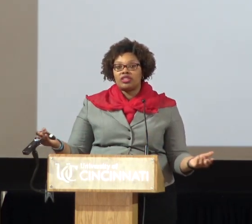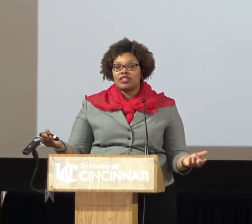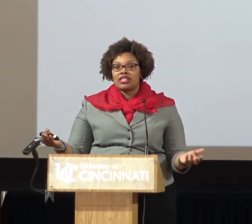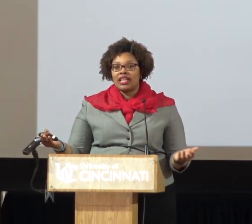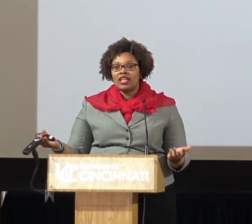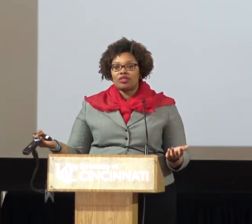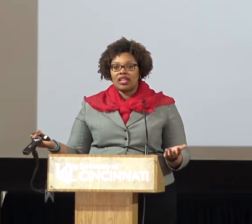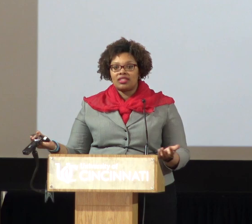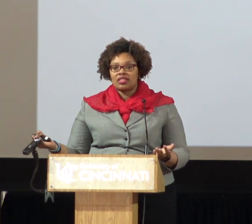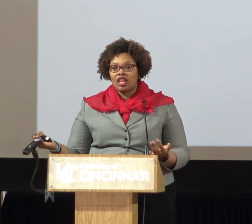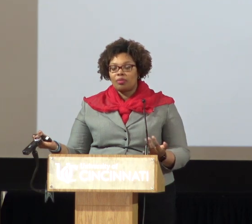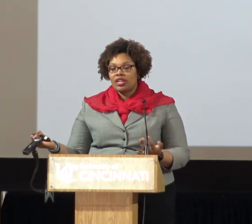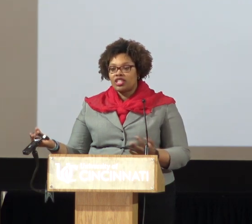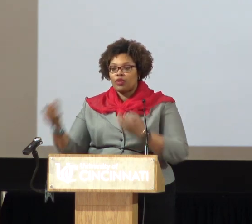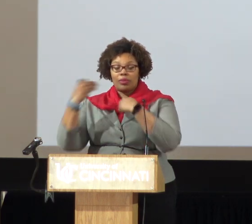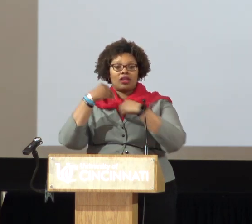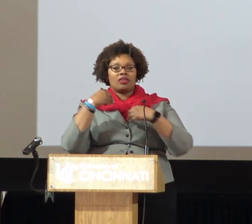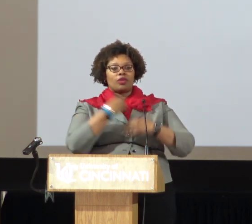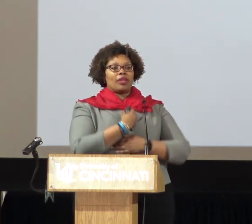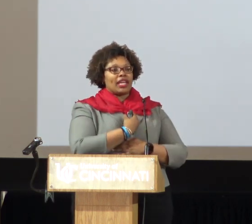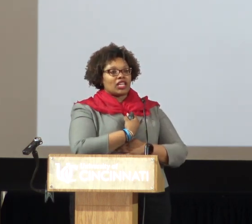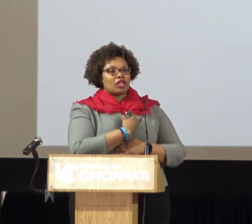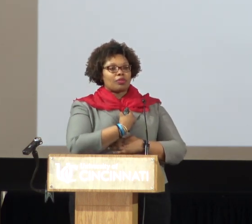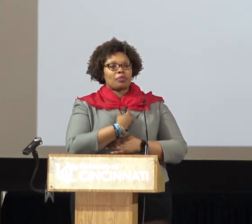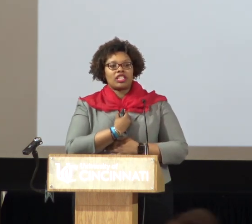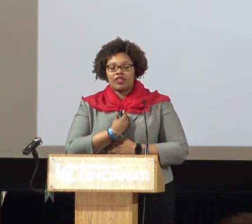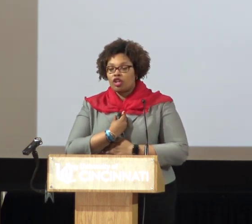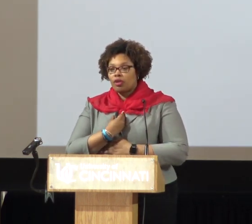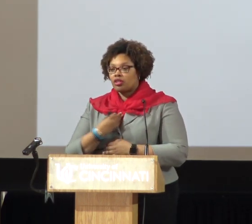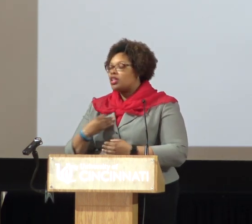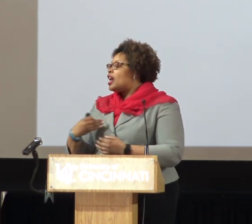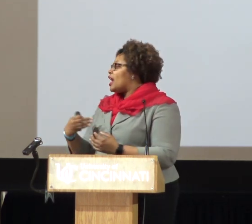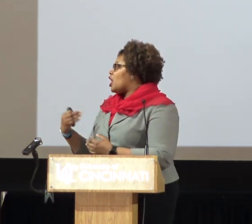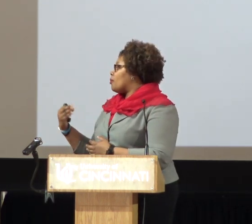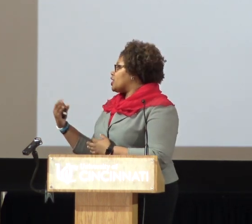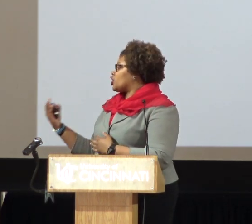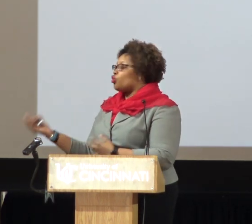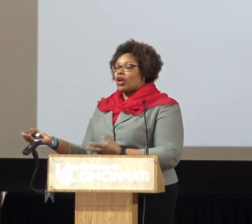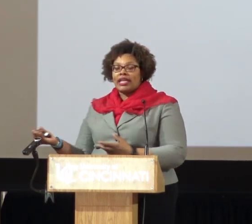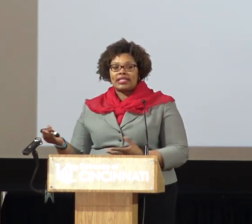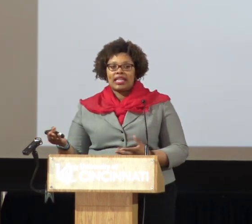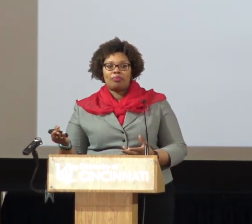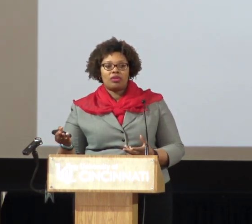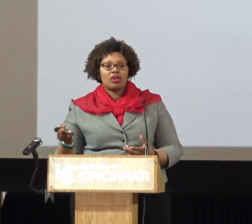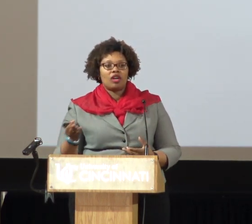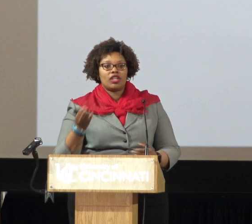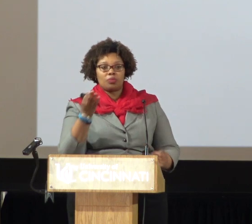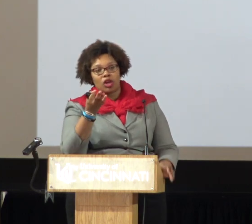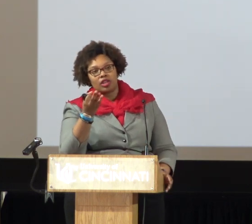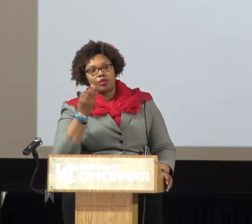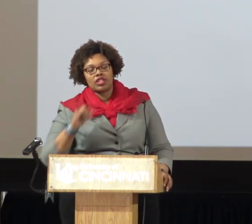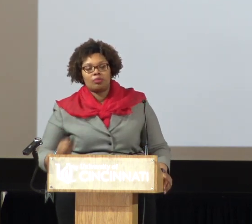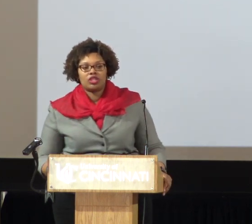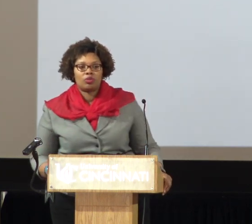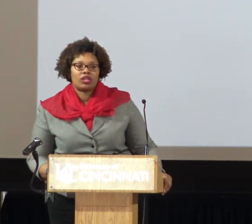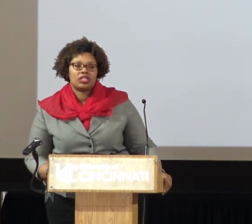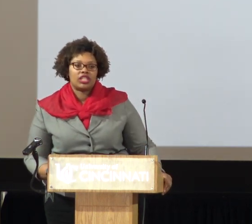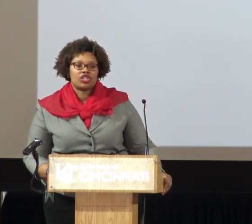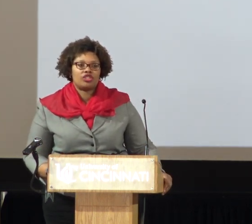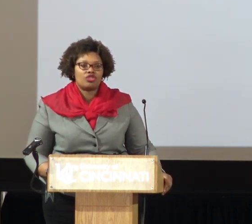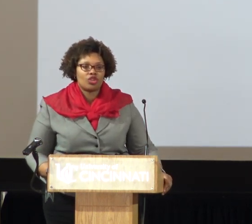the University of Cincinnati Health Sciences Libraries, from the NLM perspective and our partner, is a great example of us partnering with some